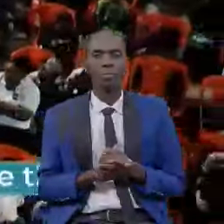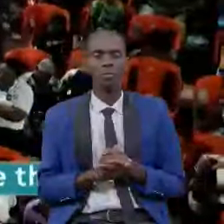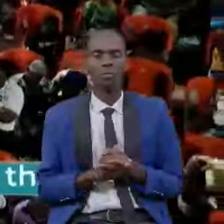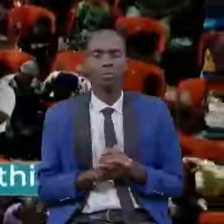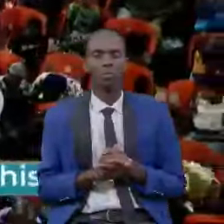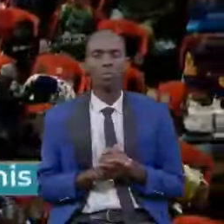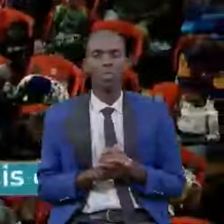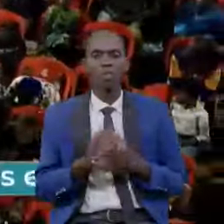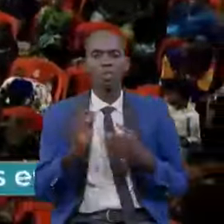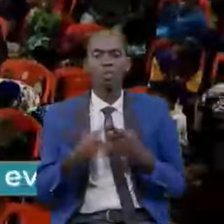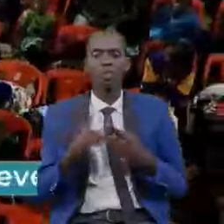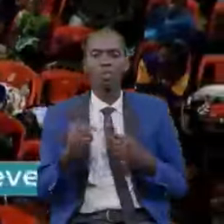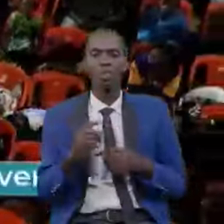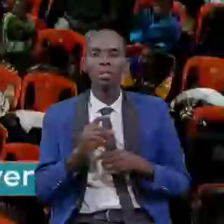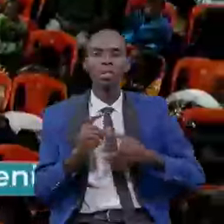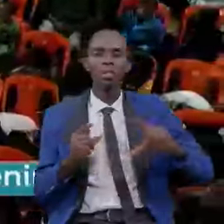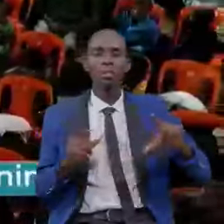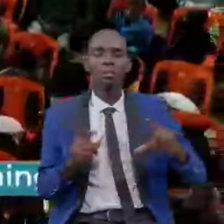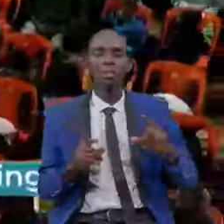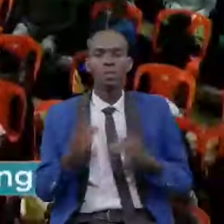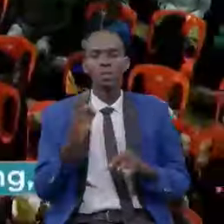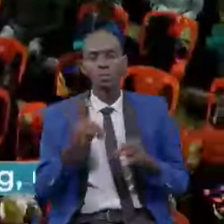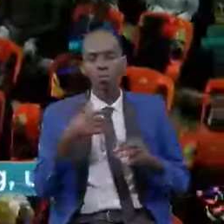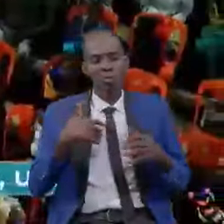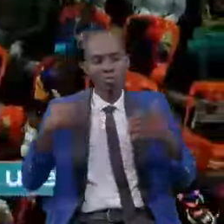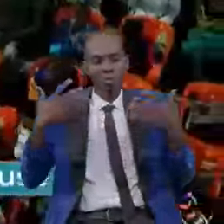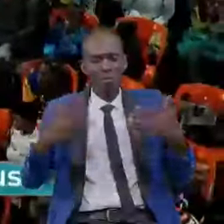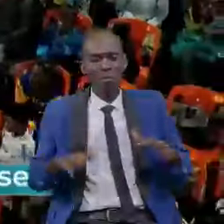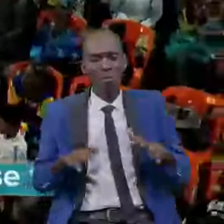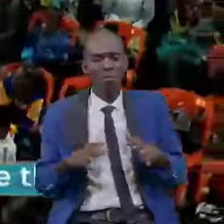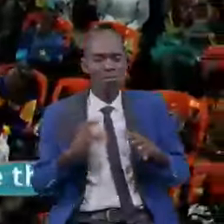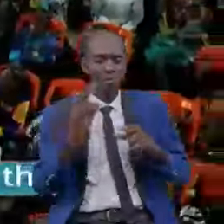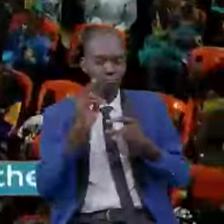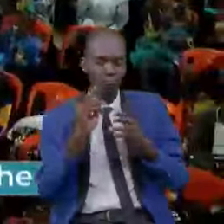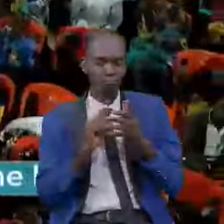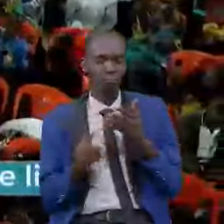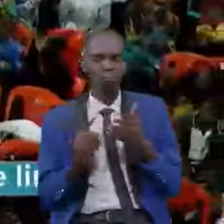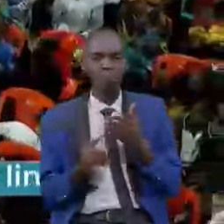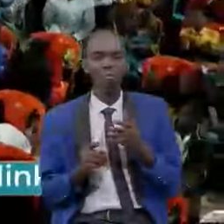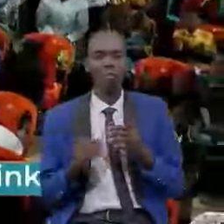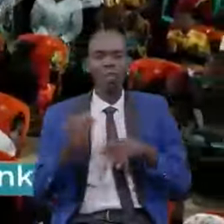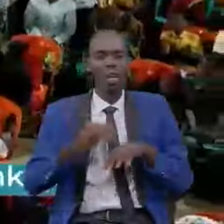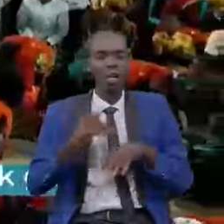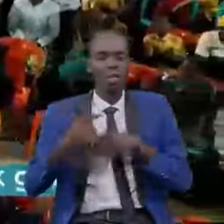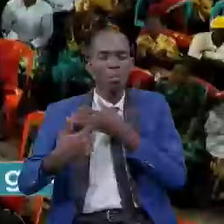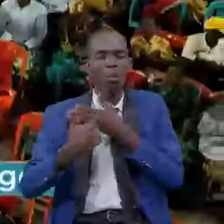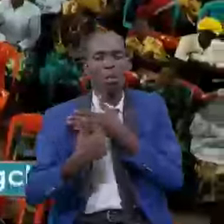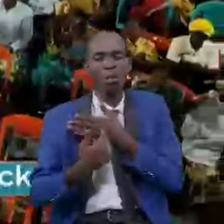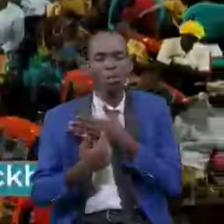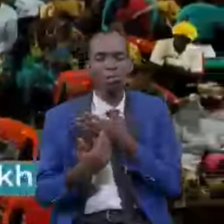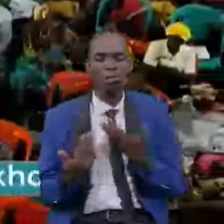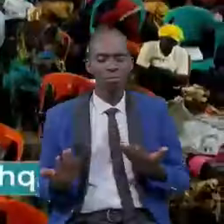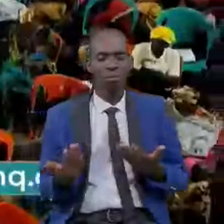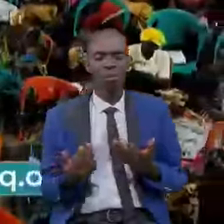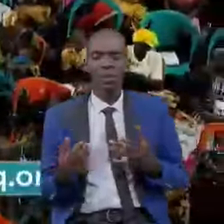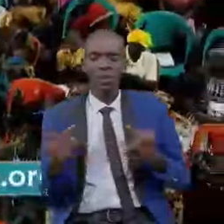To my left, if you are true, please indicate. At the back, if you are true, indicate. To my right, if you are